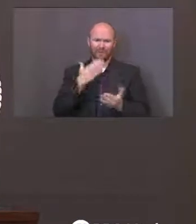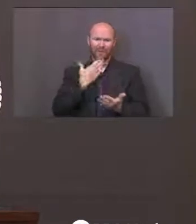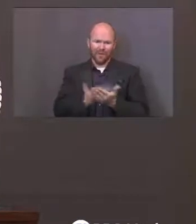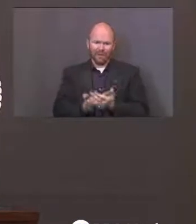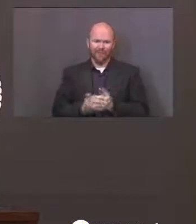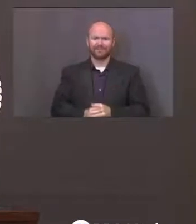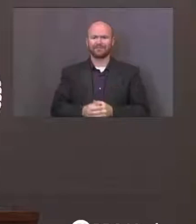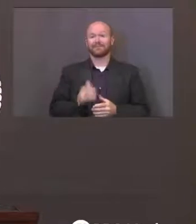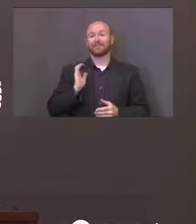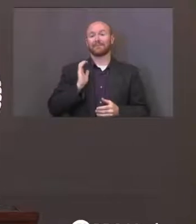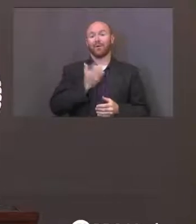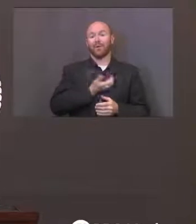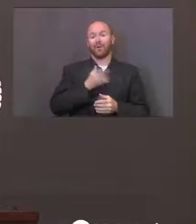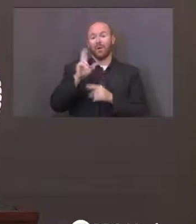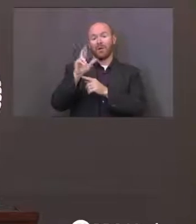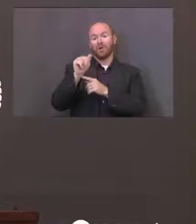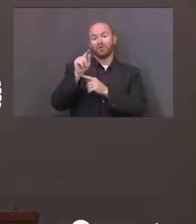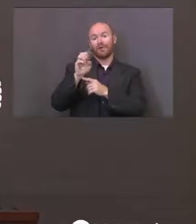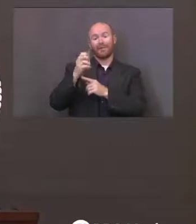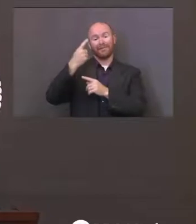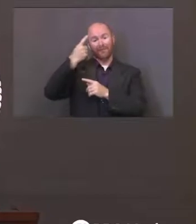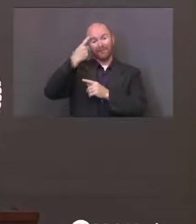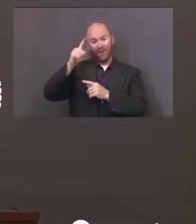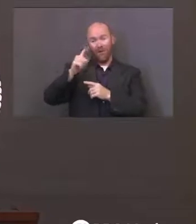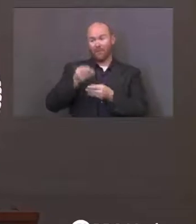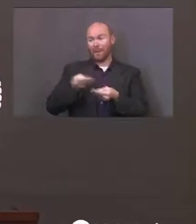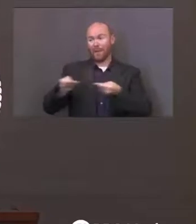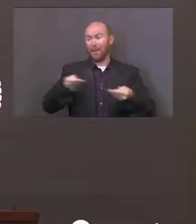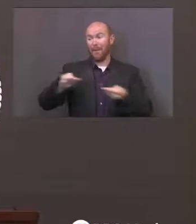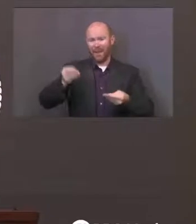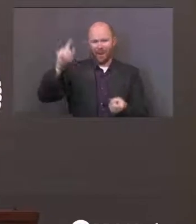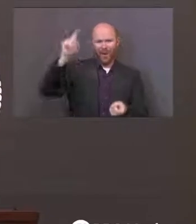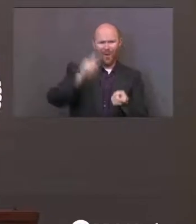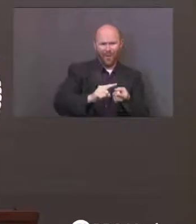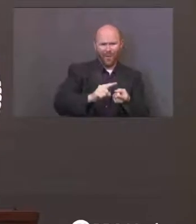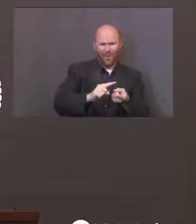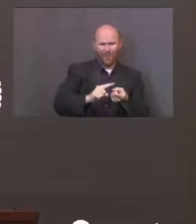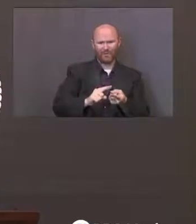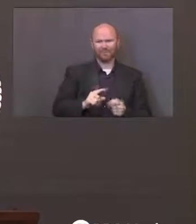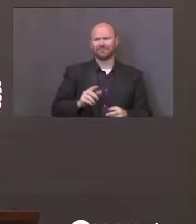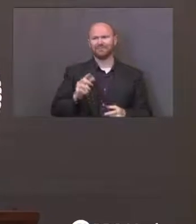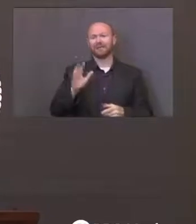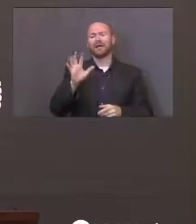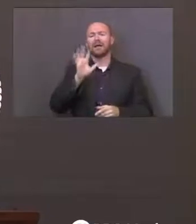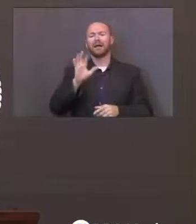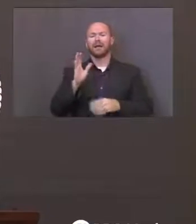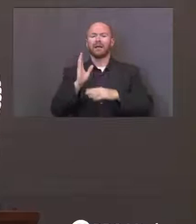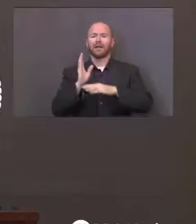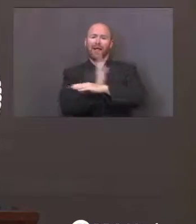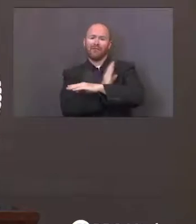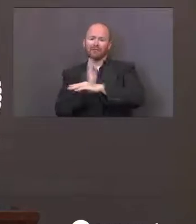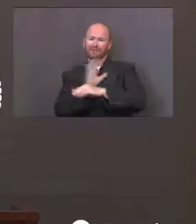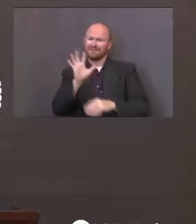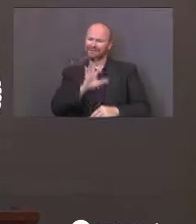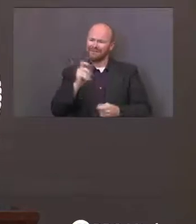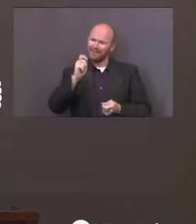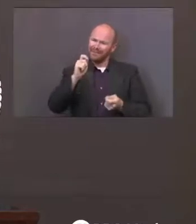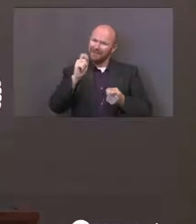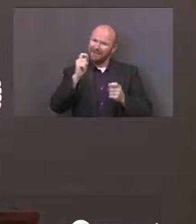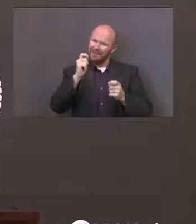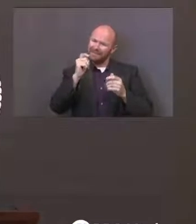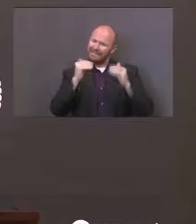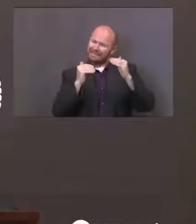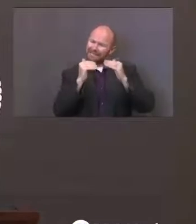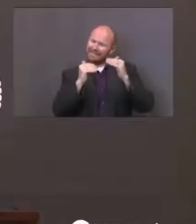transmission rate is low. Our average case load is now around 400. We wish it was lower, and we're going to work towards getting it